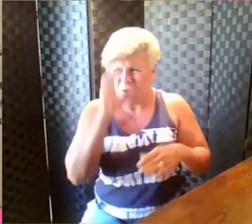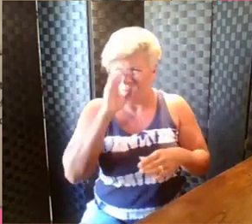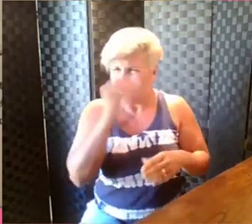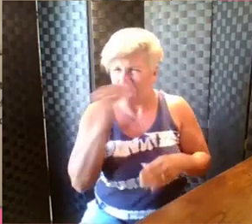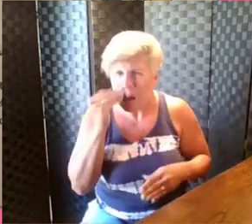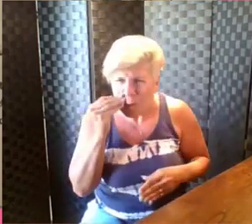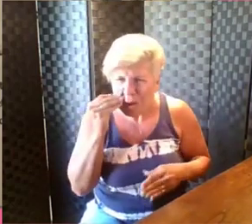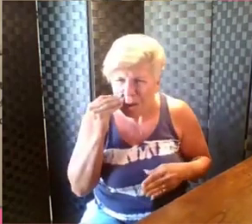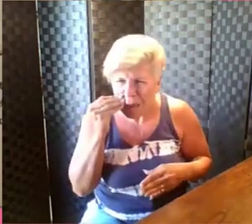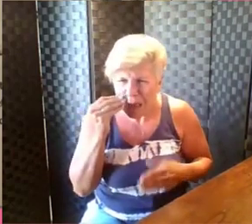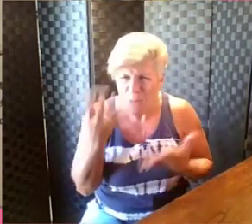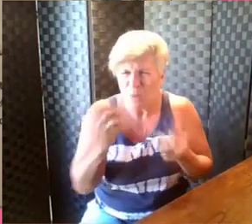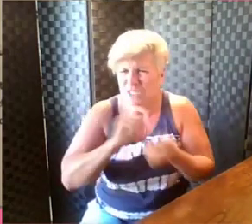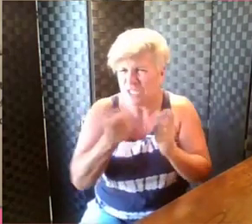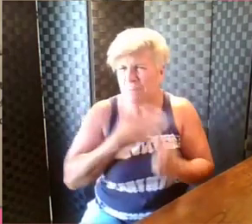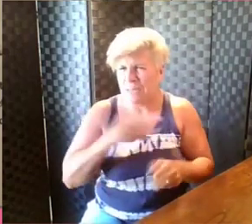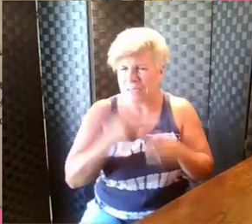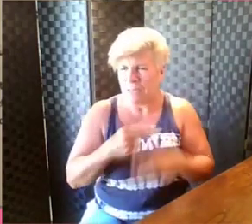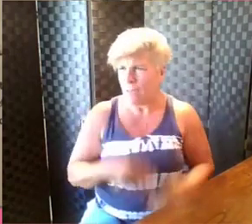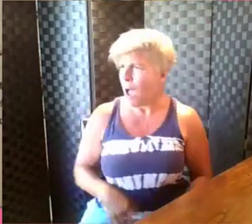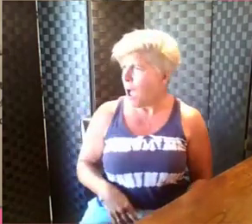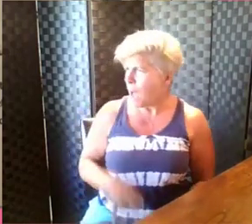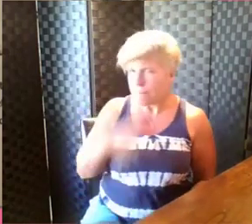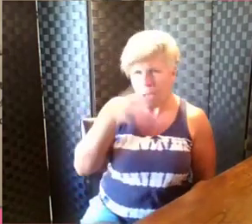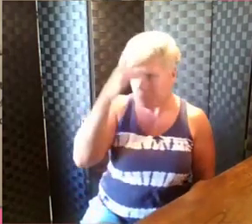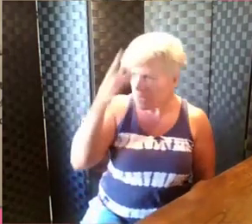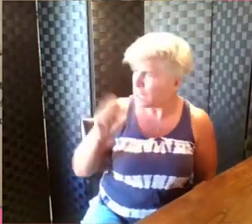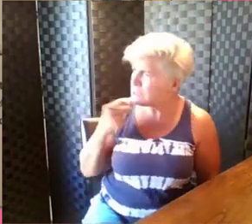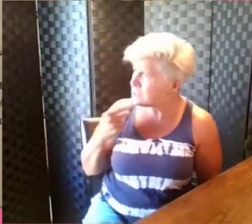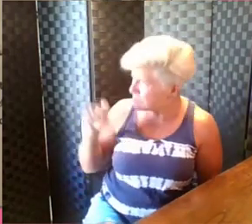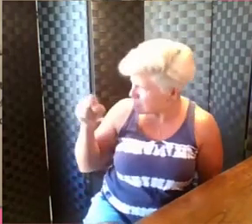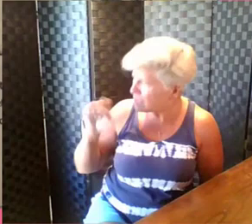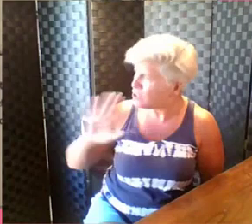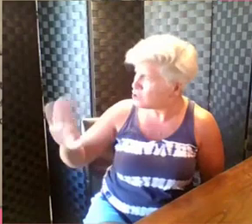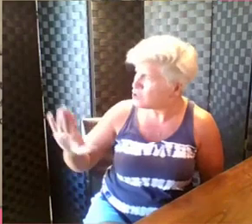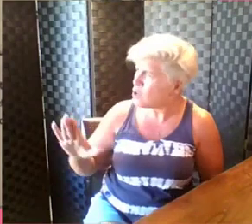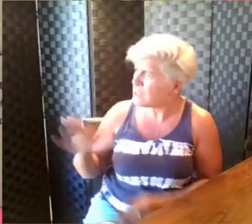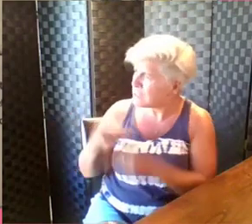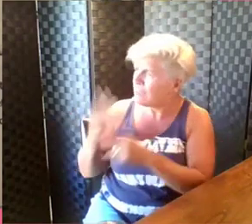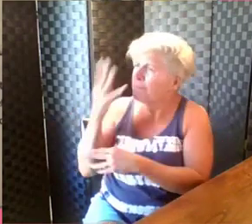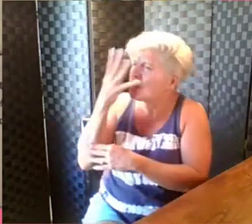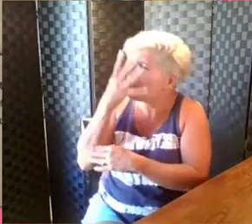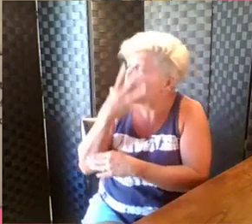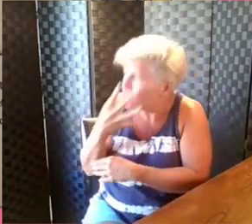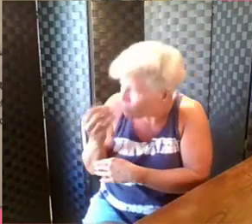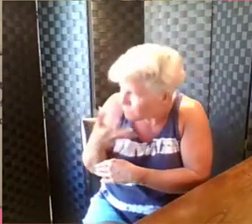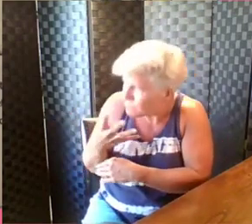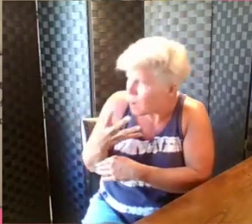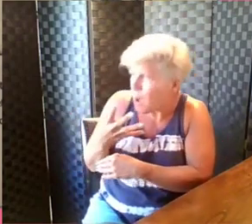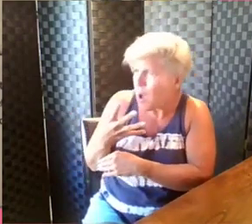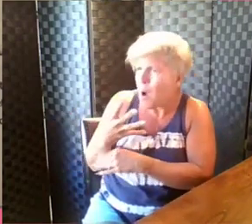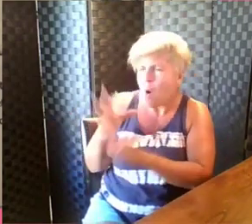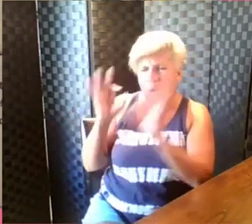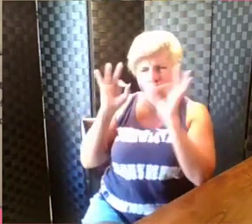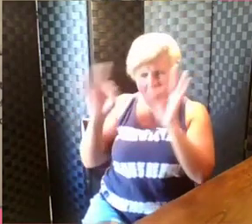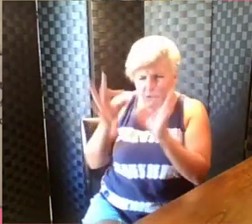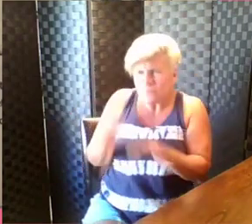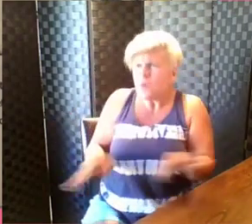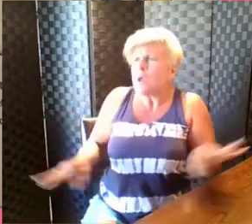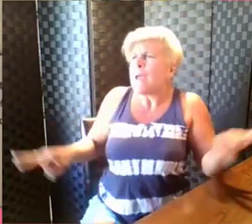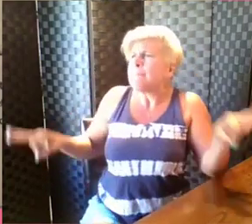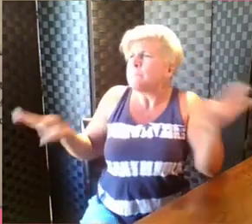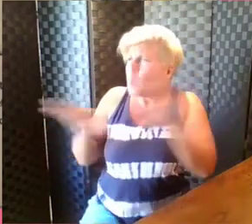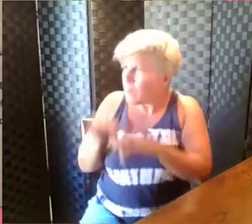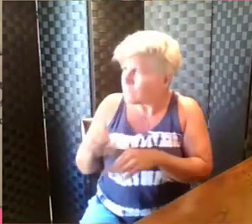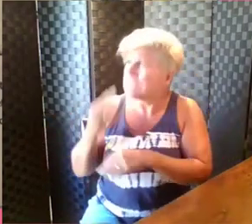Oh, pish posh, said her mother. Your name is beautiful. And precious and priceless and fascinating and winsome, said her